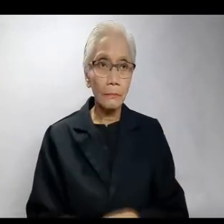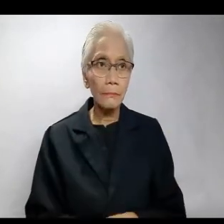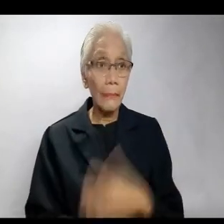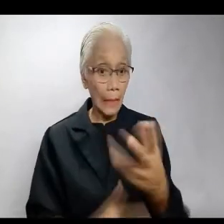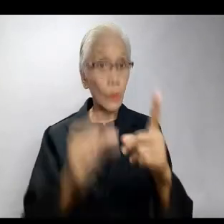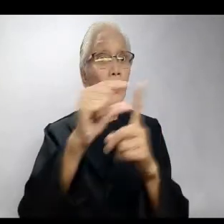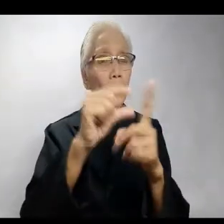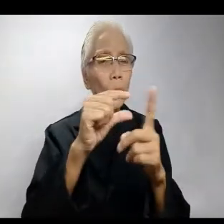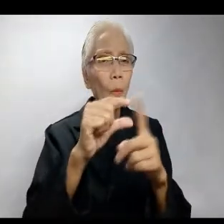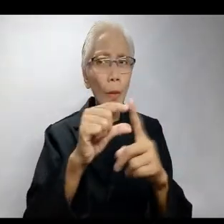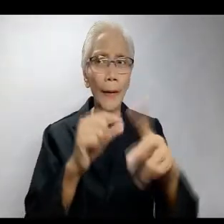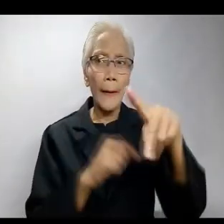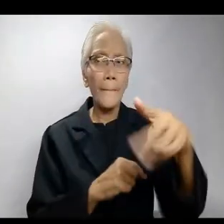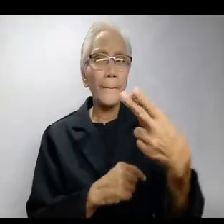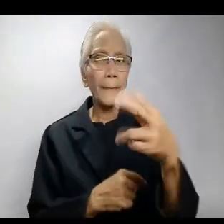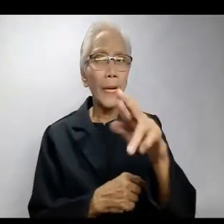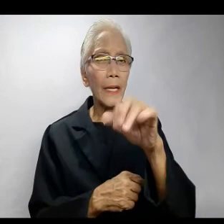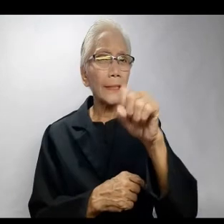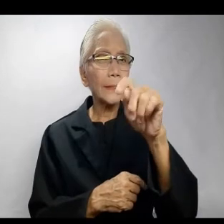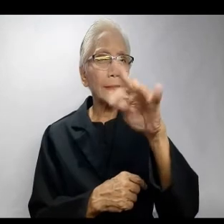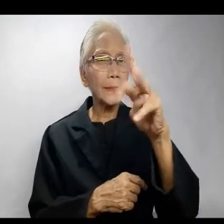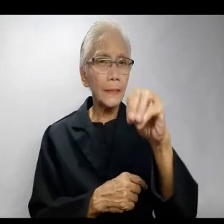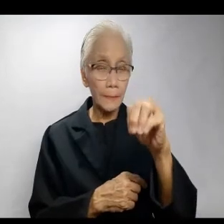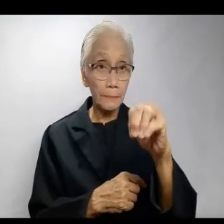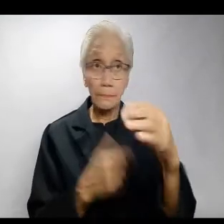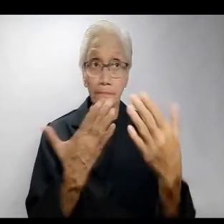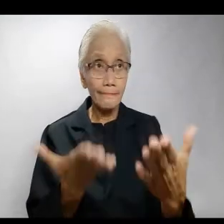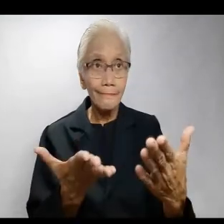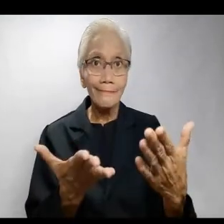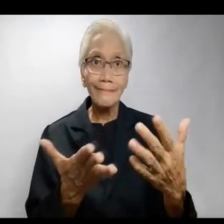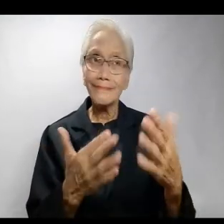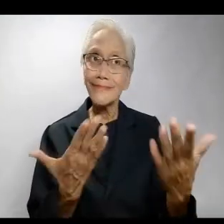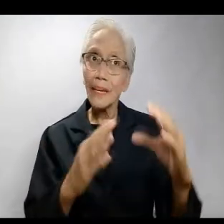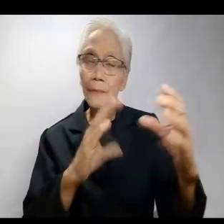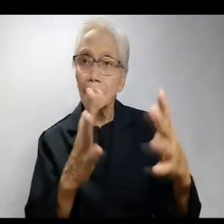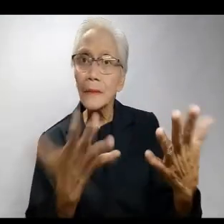come to the term Pharisitism, a deadly combination of